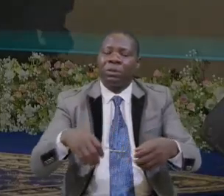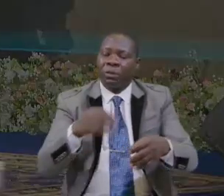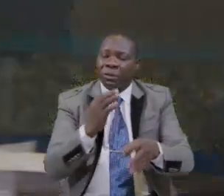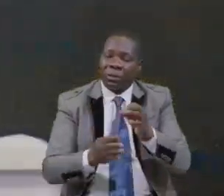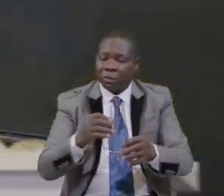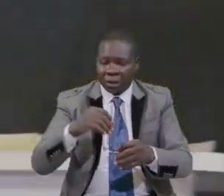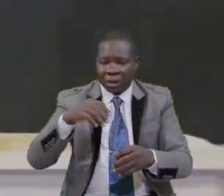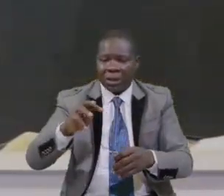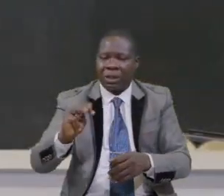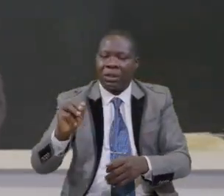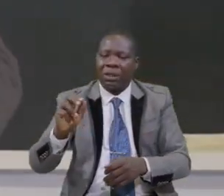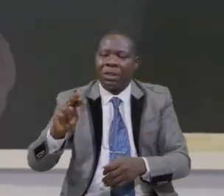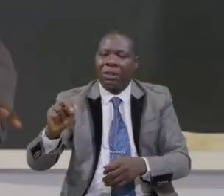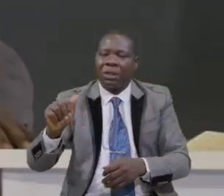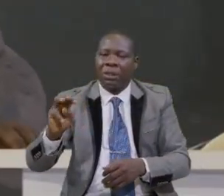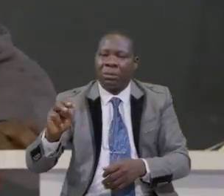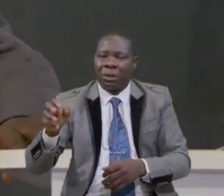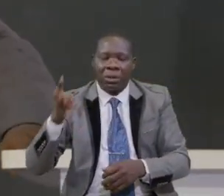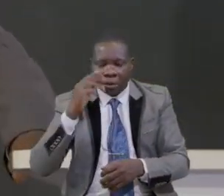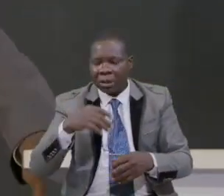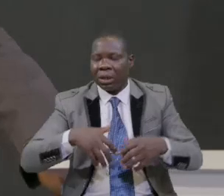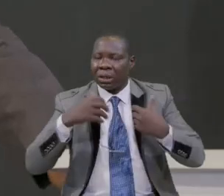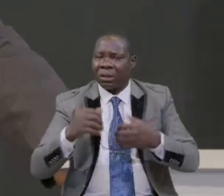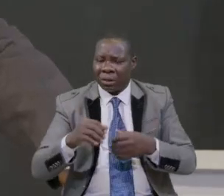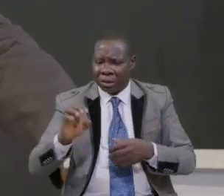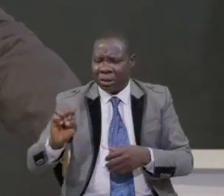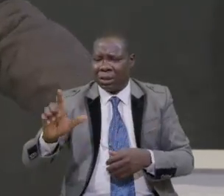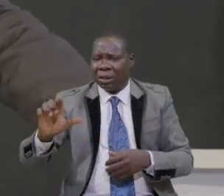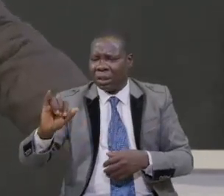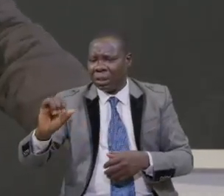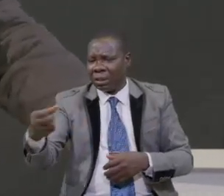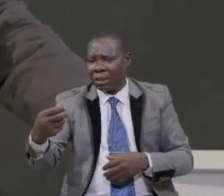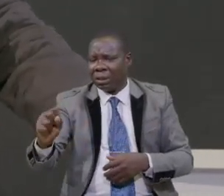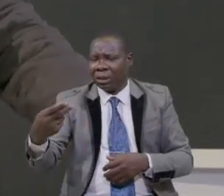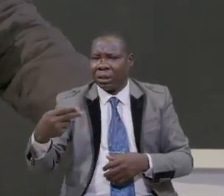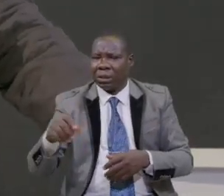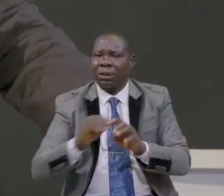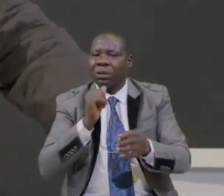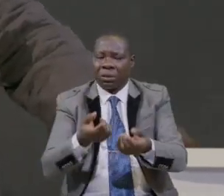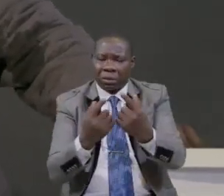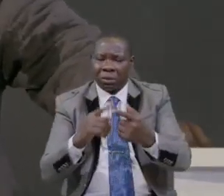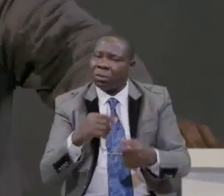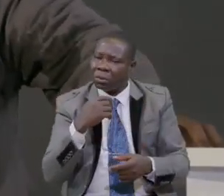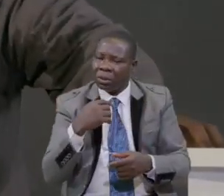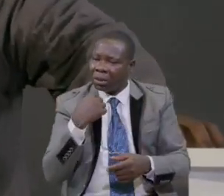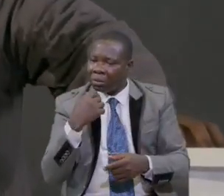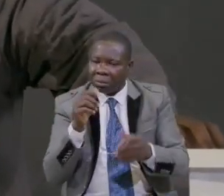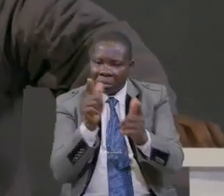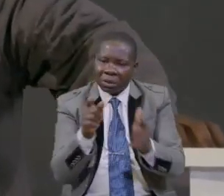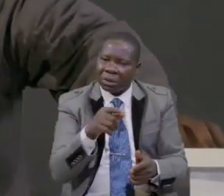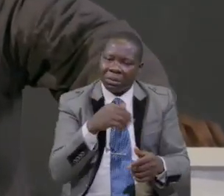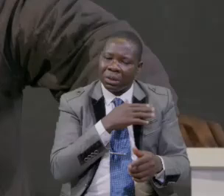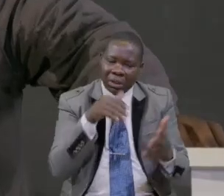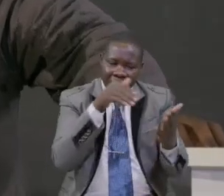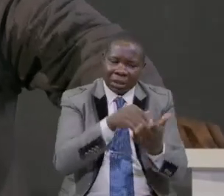back to him to say, oh, I'm sorry, Your Excellency, Your Honor, Your Majesty, I'm